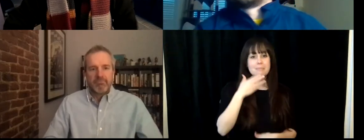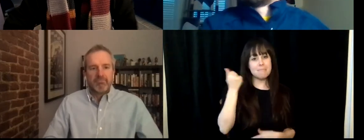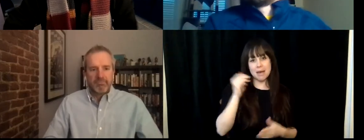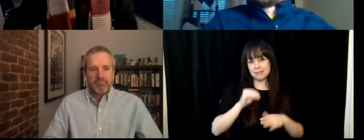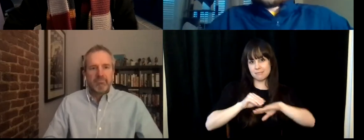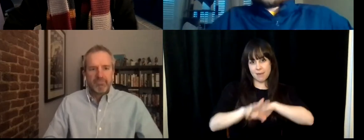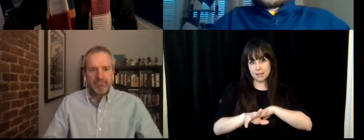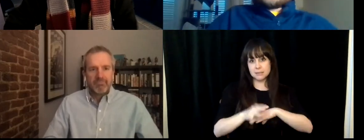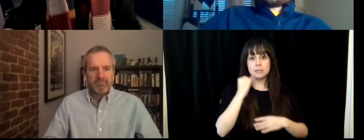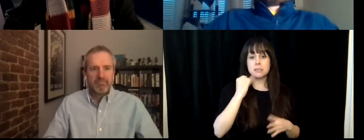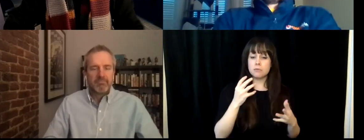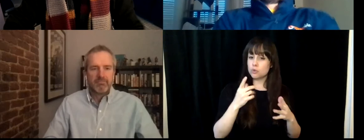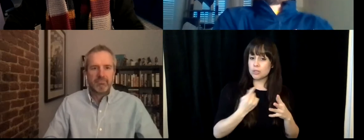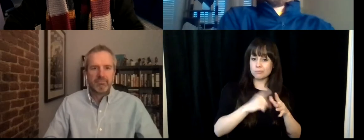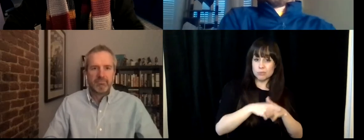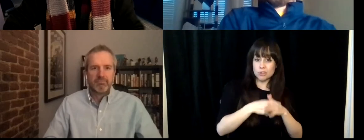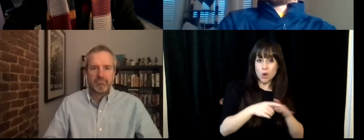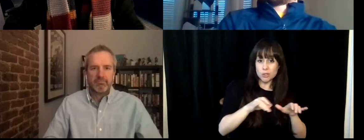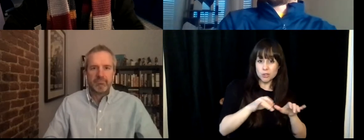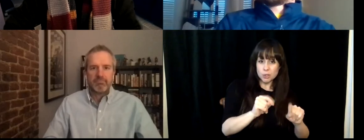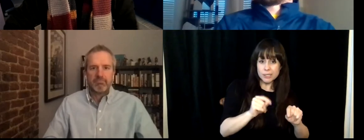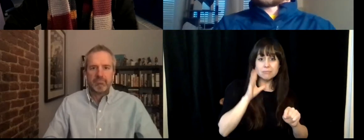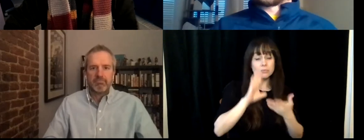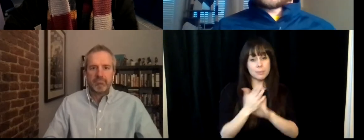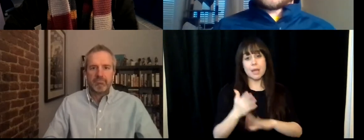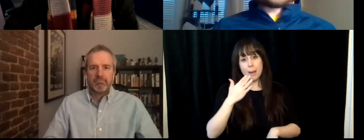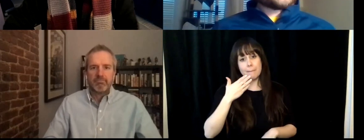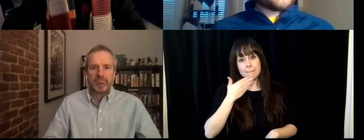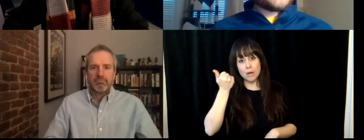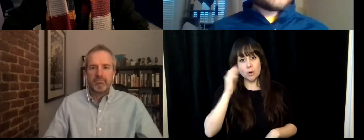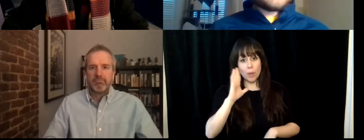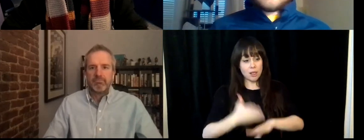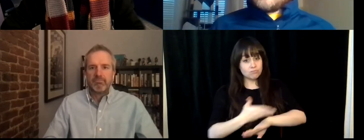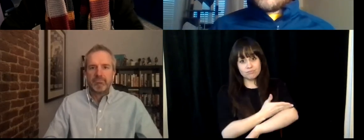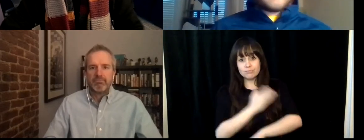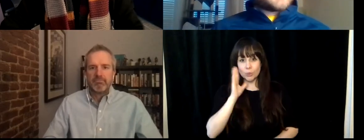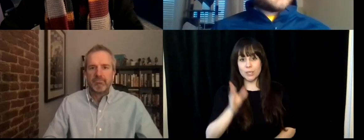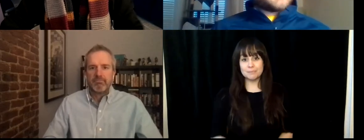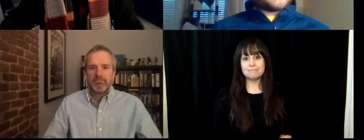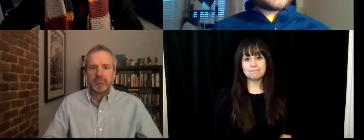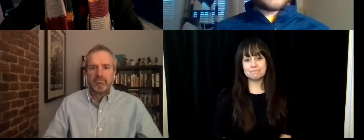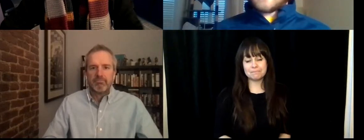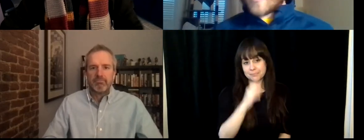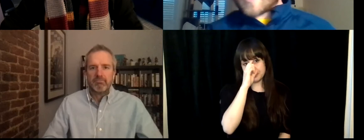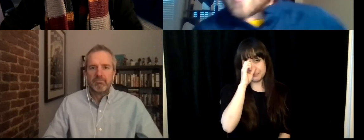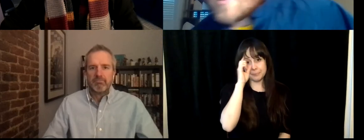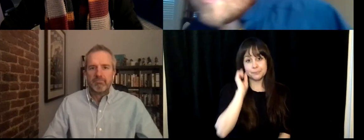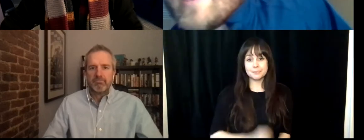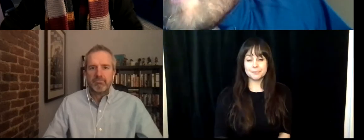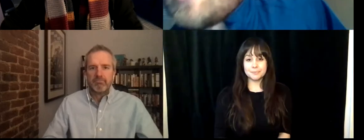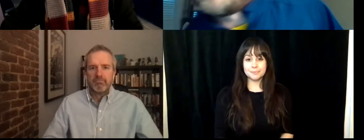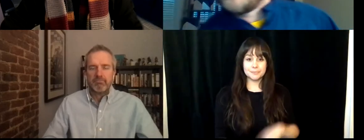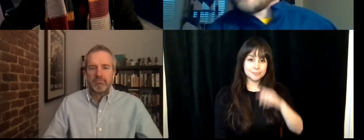doing something, it will make you better. Absolutely, man. Awesome. All right. Well, this was all